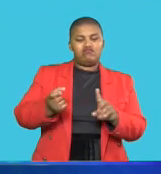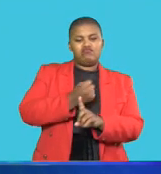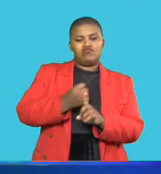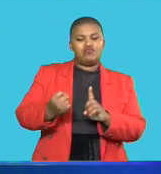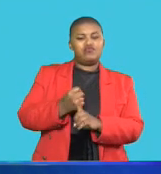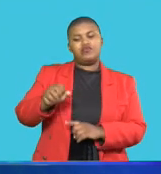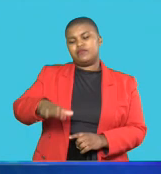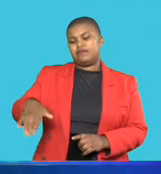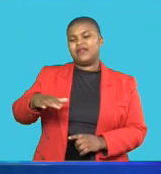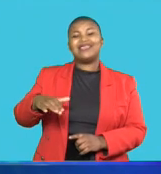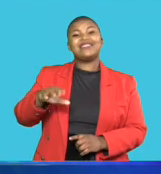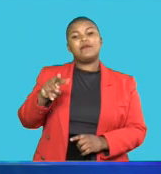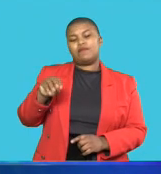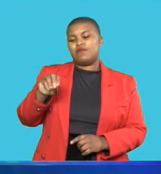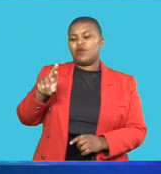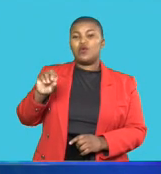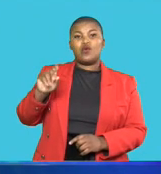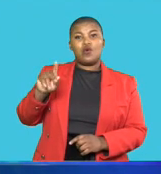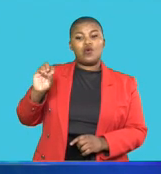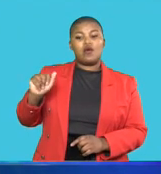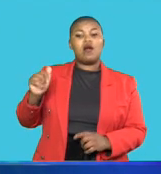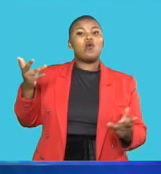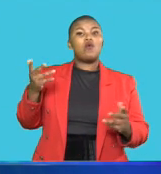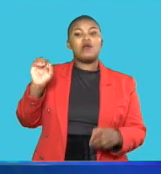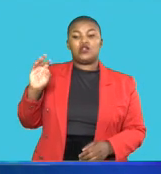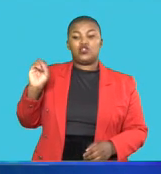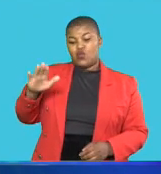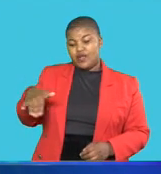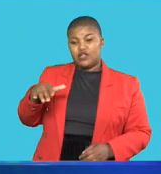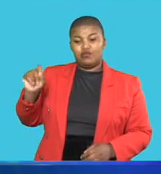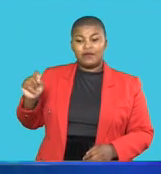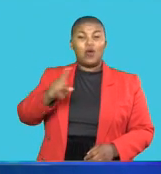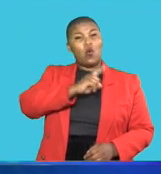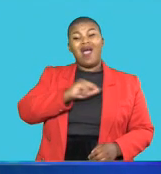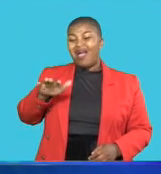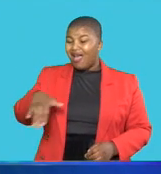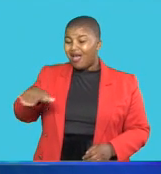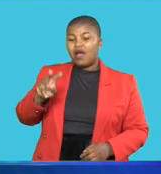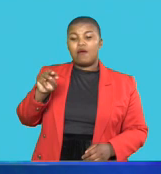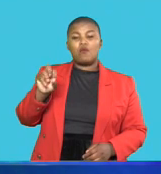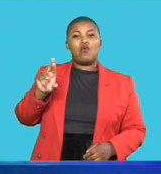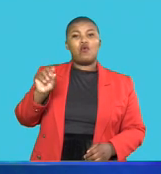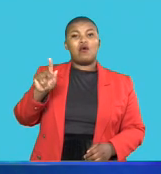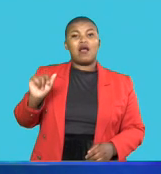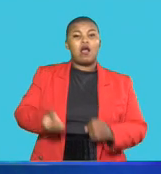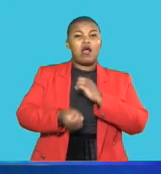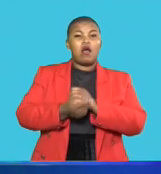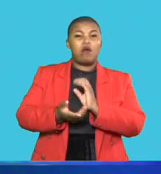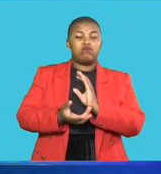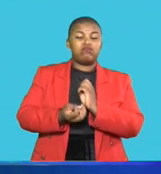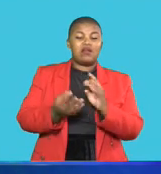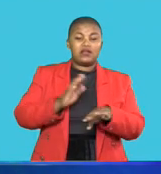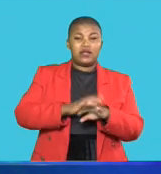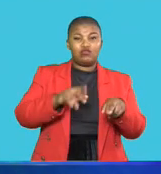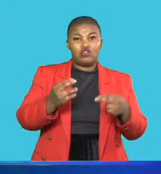Soweto this morning. This is as the police station has been flagged as the station that receives the highest number of rape cases in the Gauteng